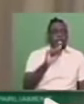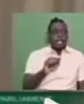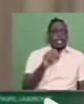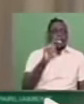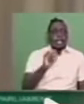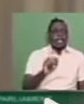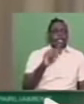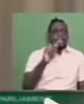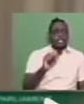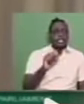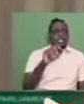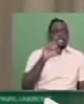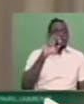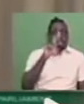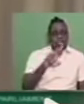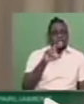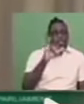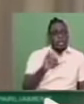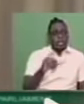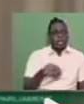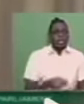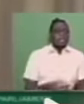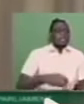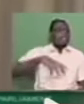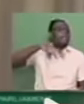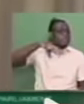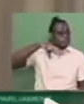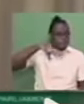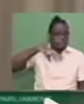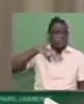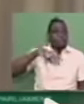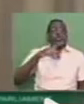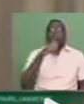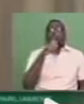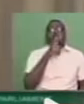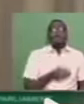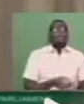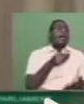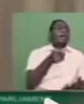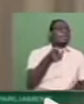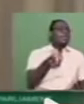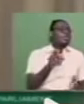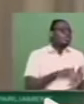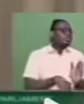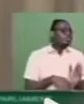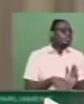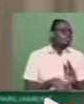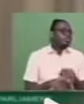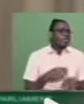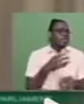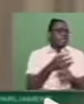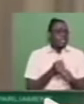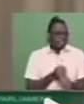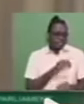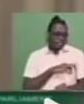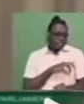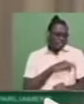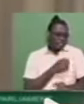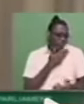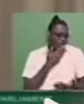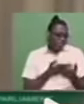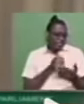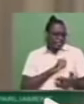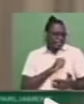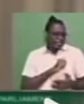of jobs and so on, and this privatization of the patrimony of the things that belong to the